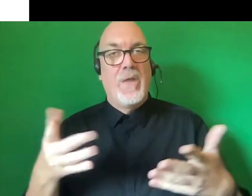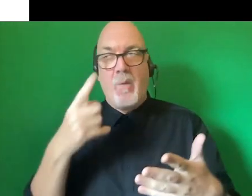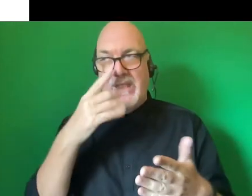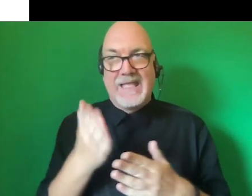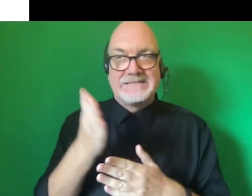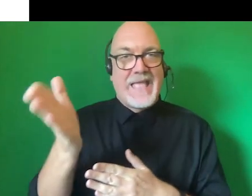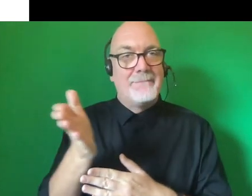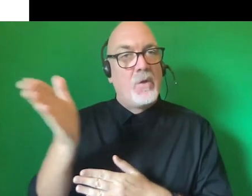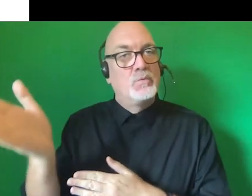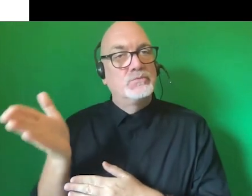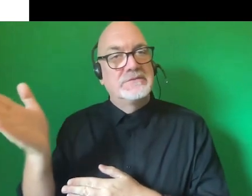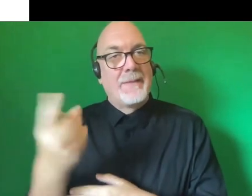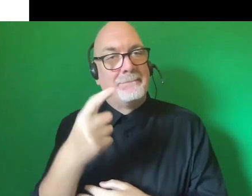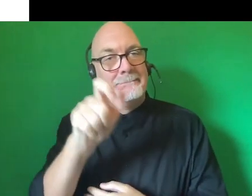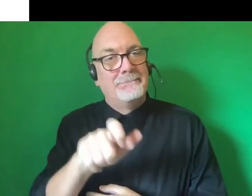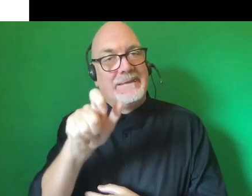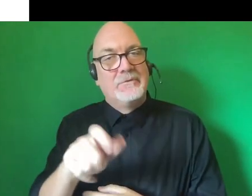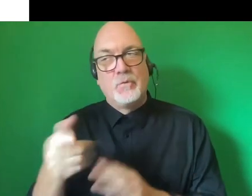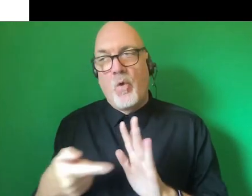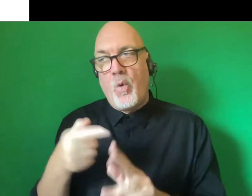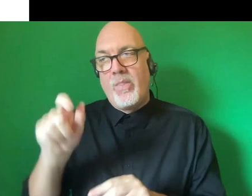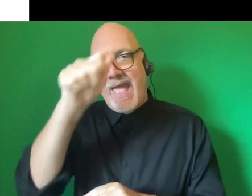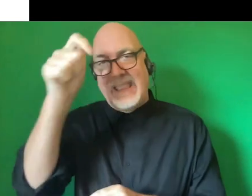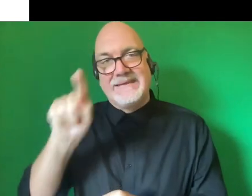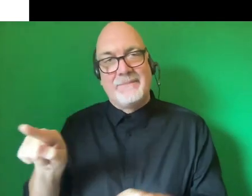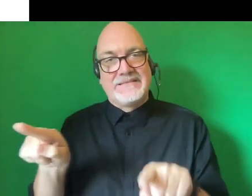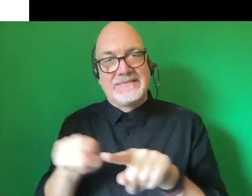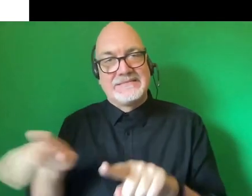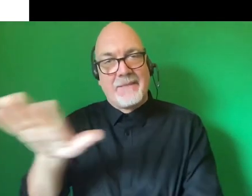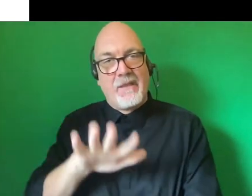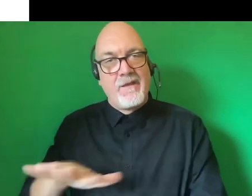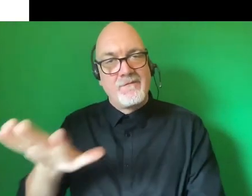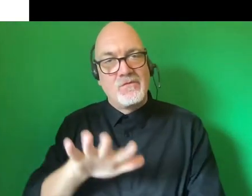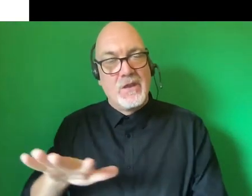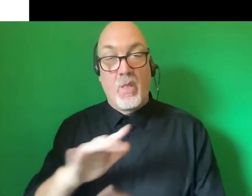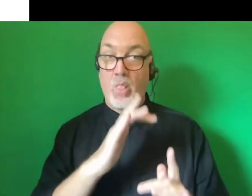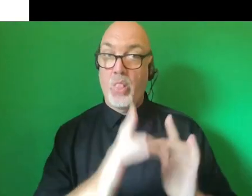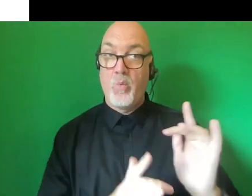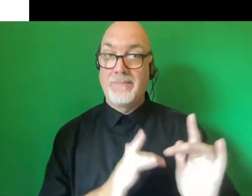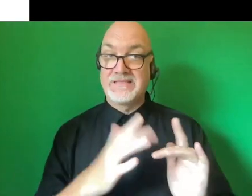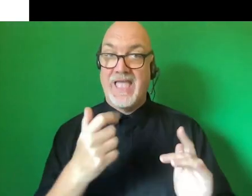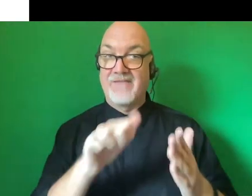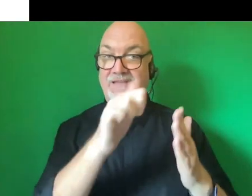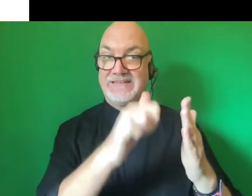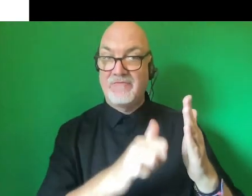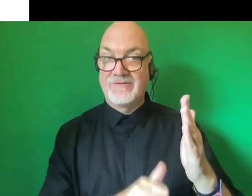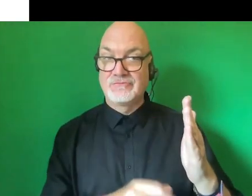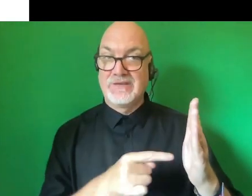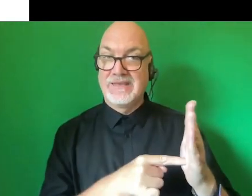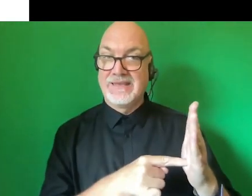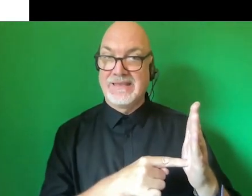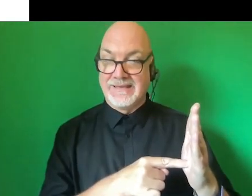where we can signpost individuals to other academics working in that particular space. On the website, we have a